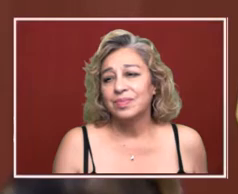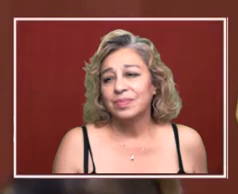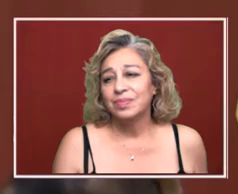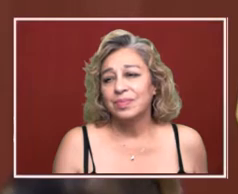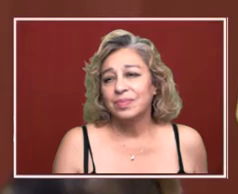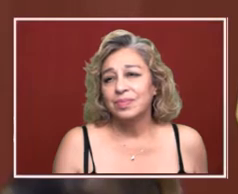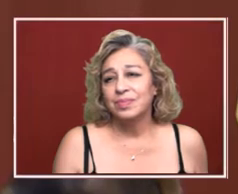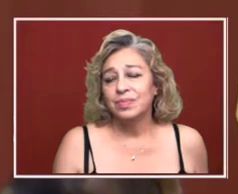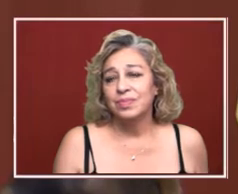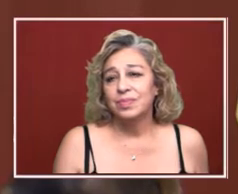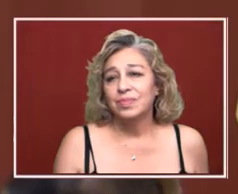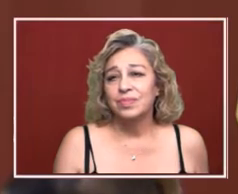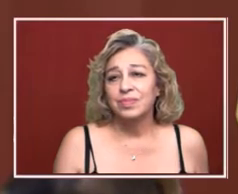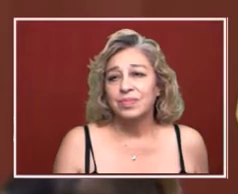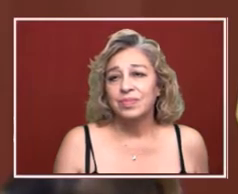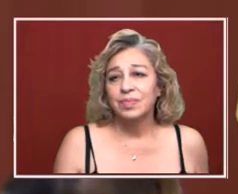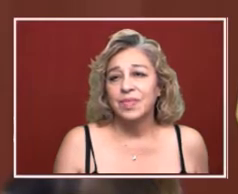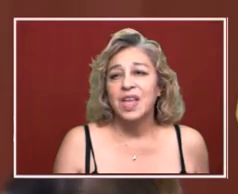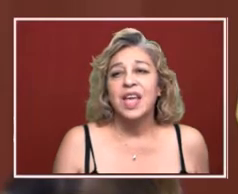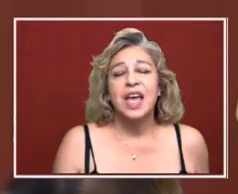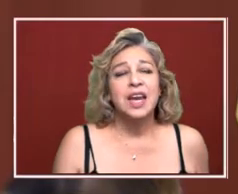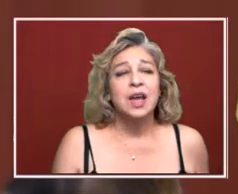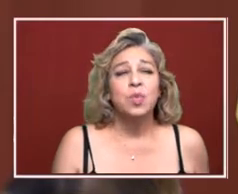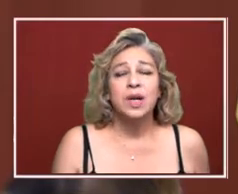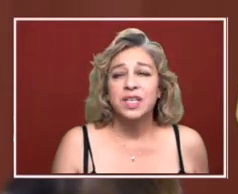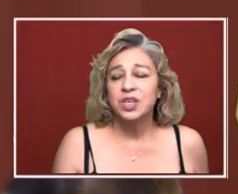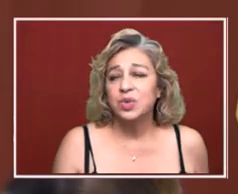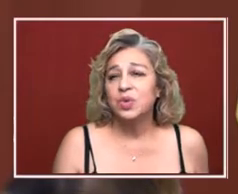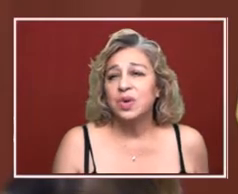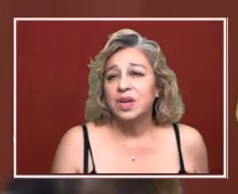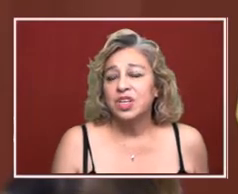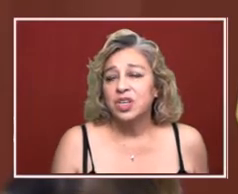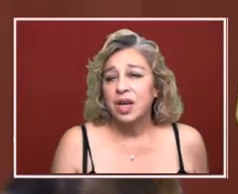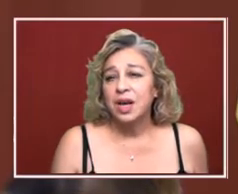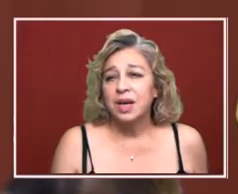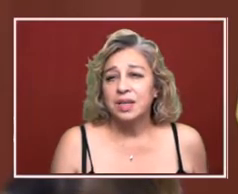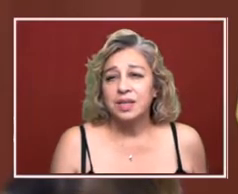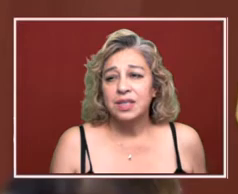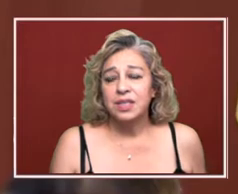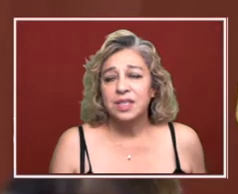agradecer mucho a la embajadora. And I want to